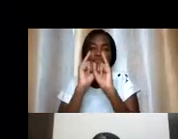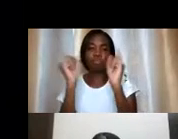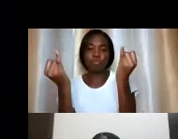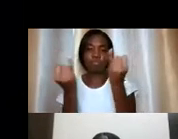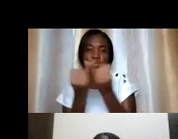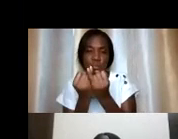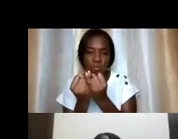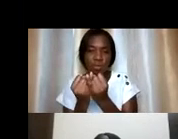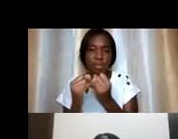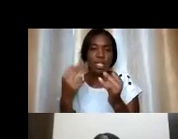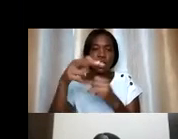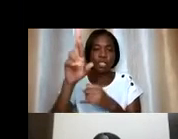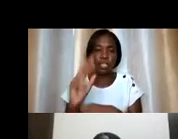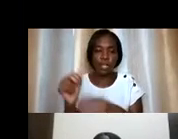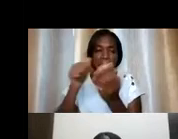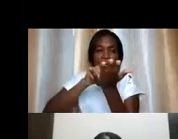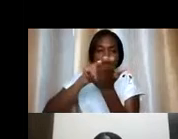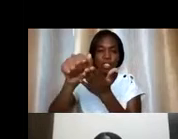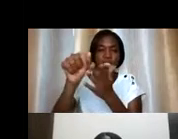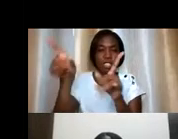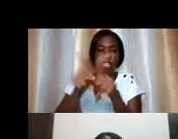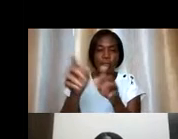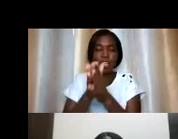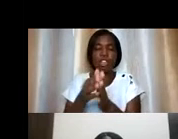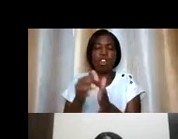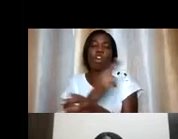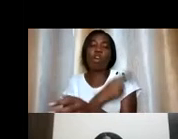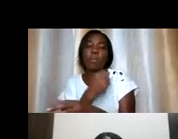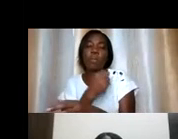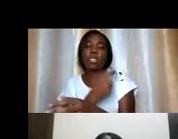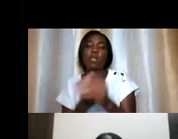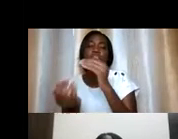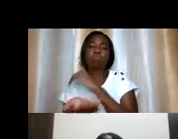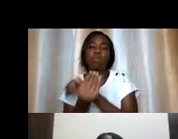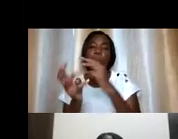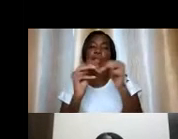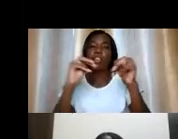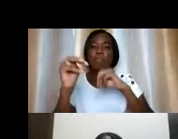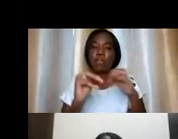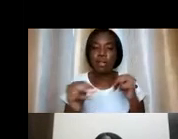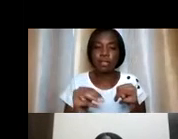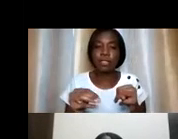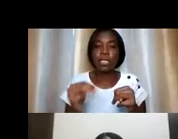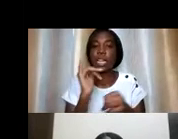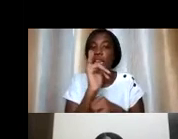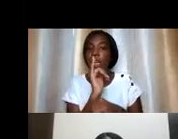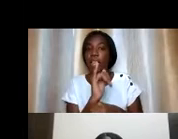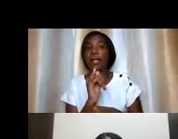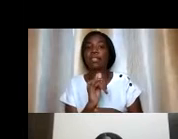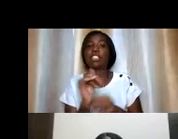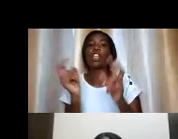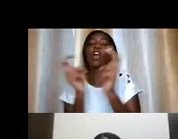do publications as well as hospitality management. Those are our respective